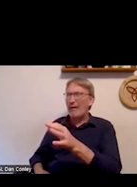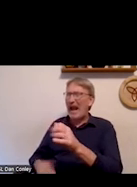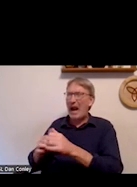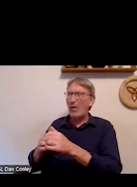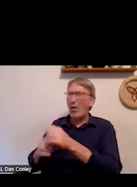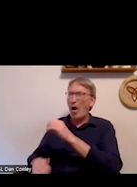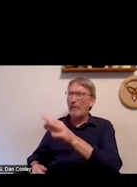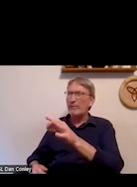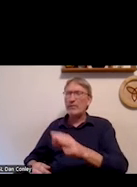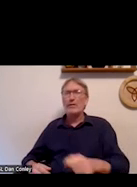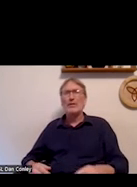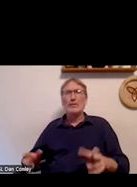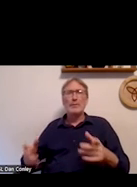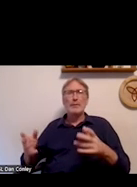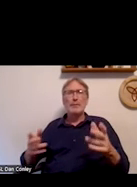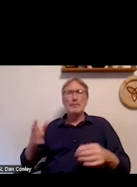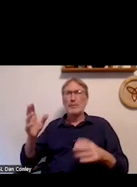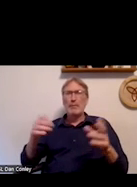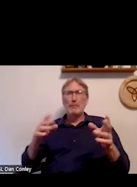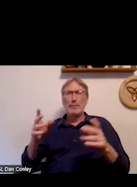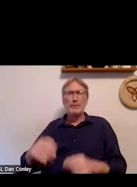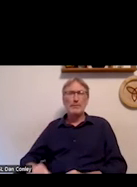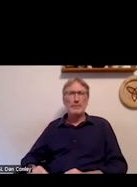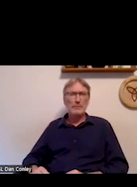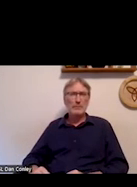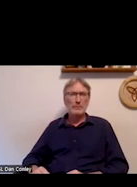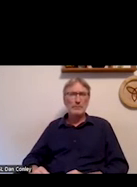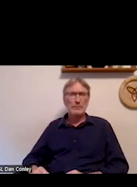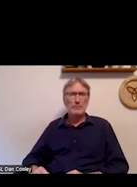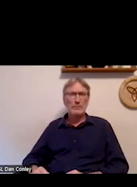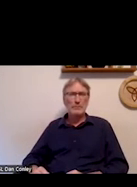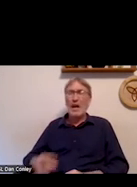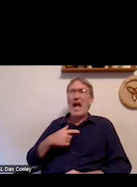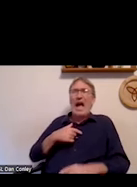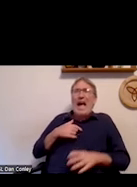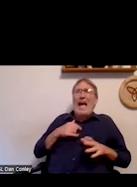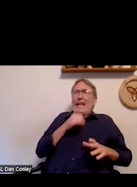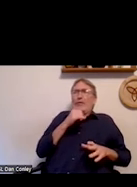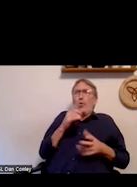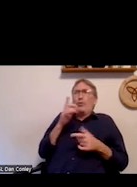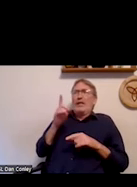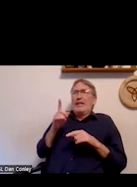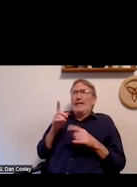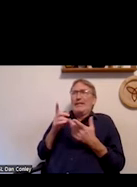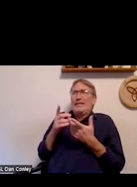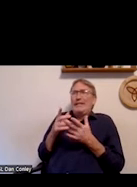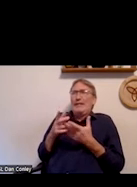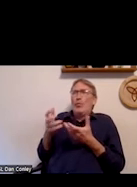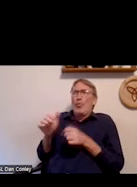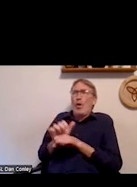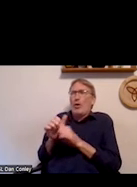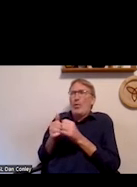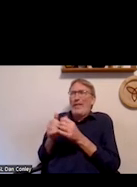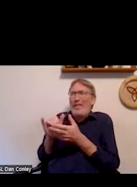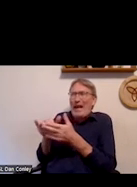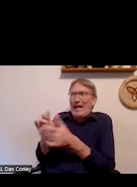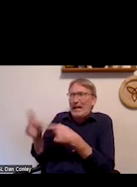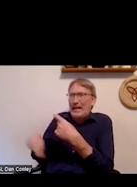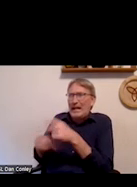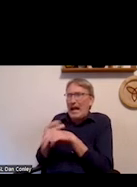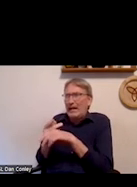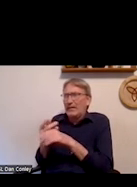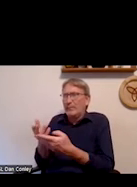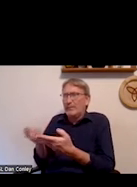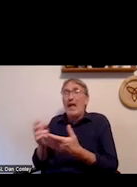button. Ah, there it is. Okay. Okay. And Yeah, we don't deal with that kind of stuff as much. Oh, I understand that. That's his nebulizer, and